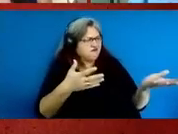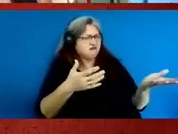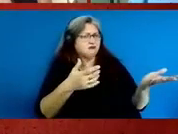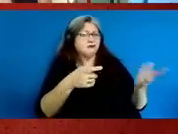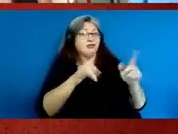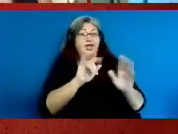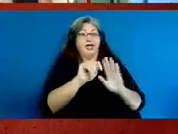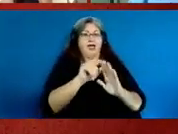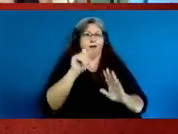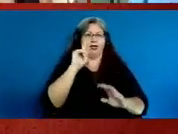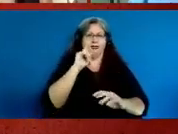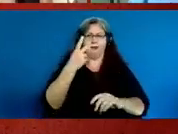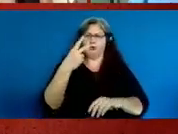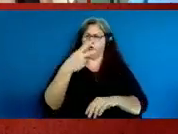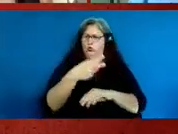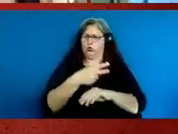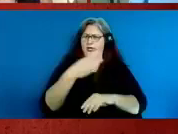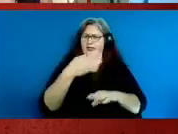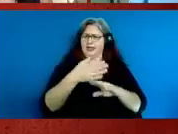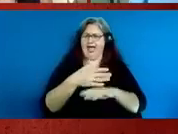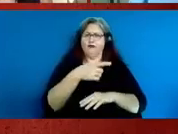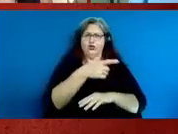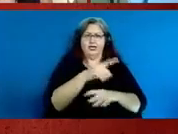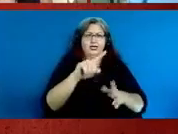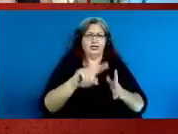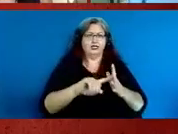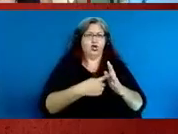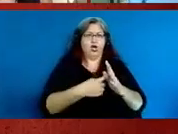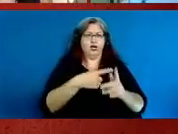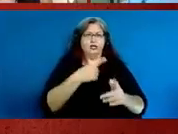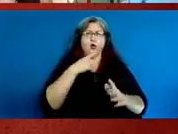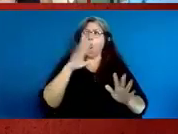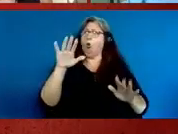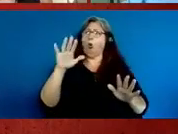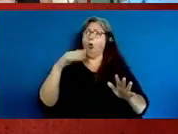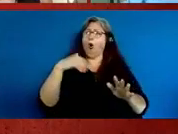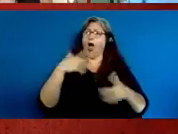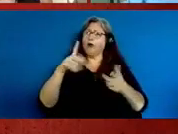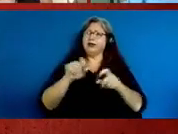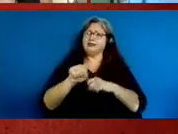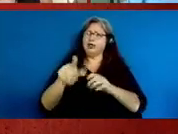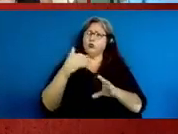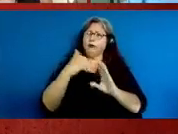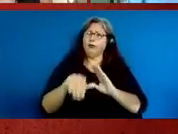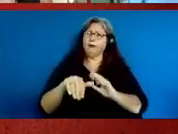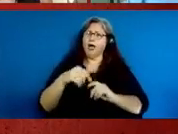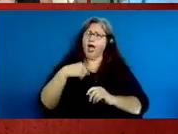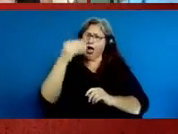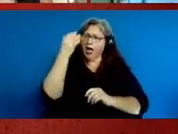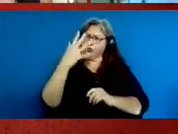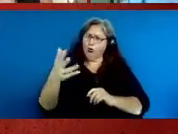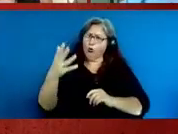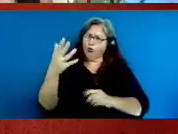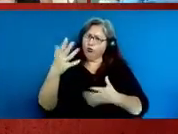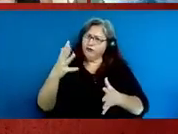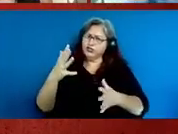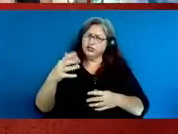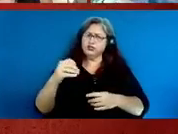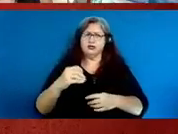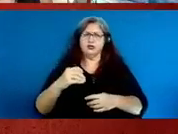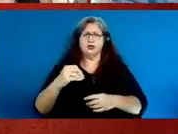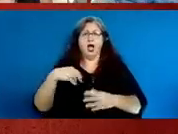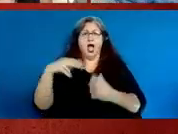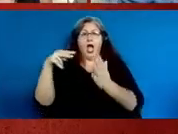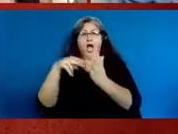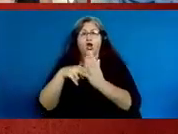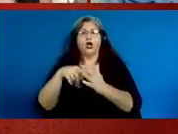I think it was 2 days after he started. I didn't know he started. He says, oh, I sent you an email telling you so. I look in the